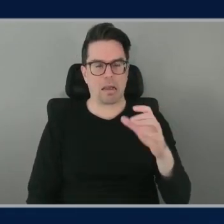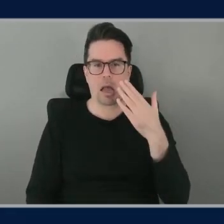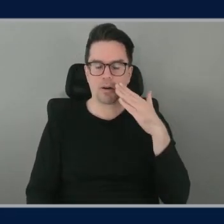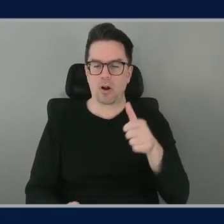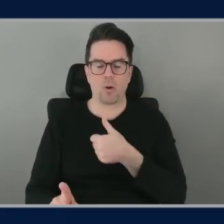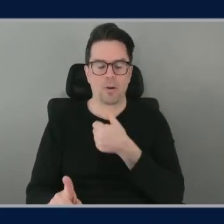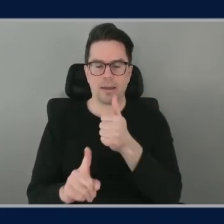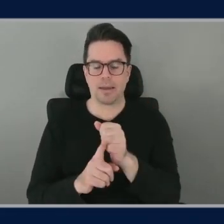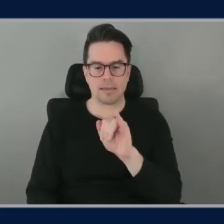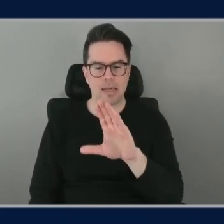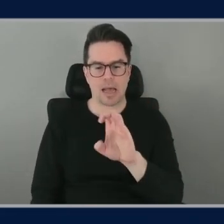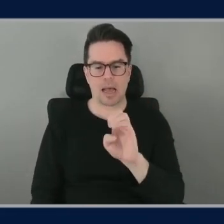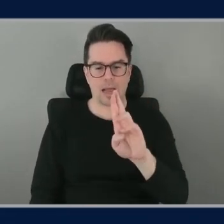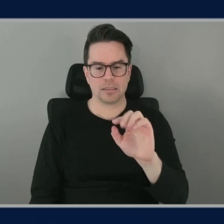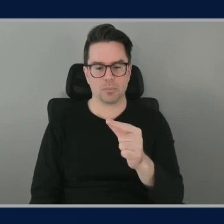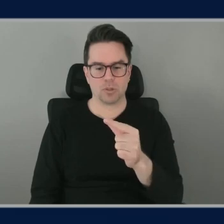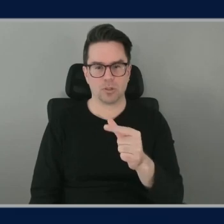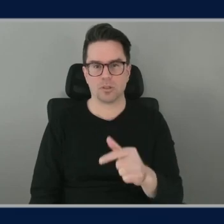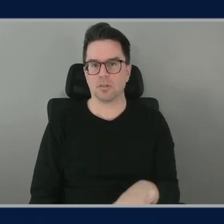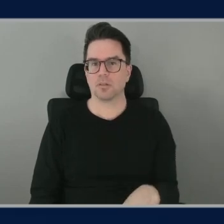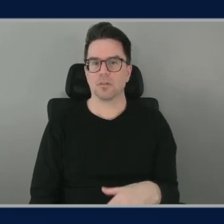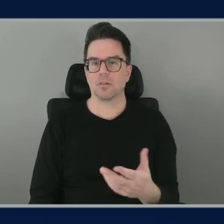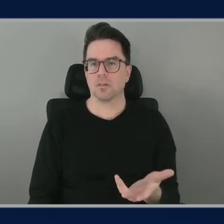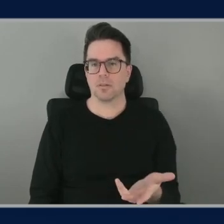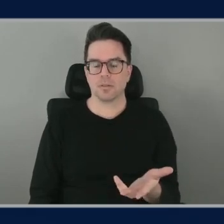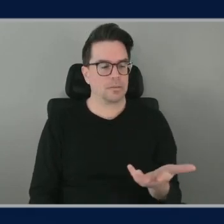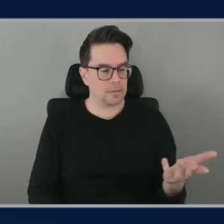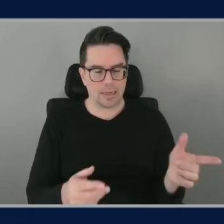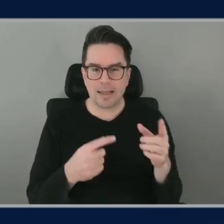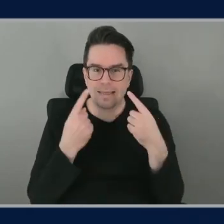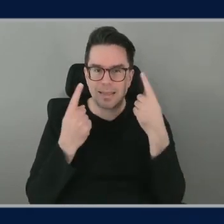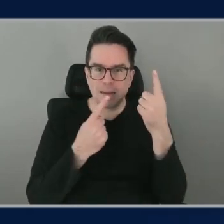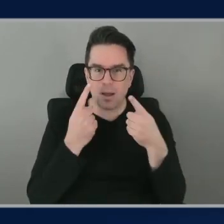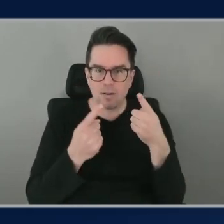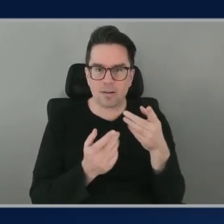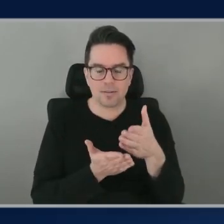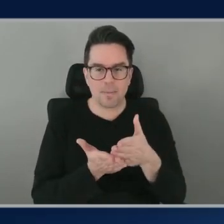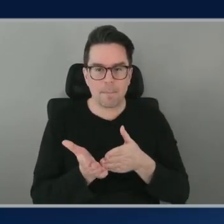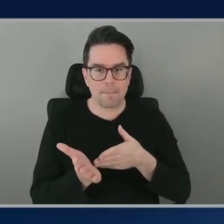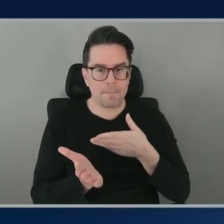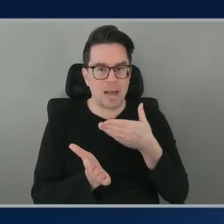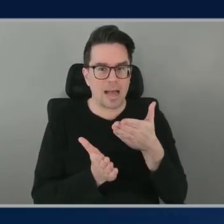thinking. It'll come to you. Pi. You're so close. You're so close. You got it. Yes, the Titanic.